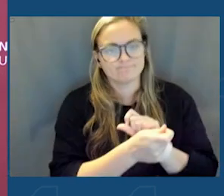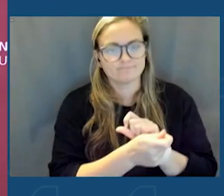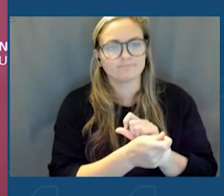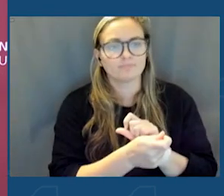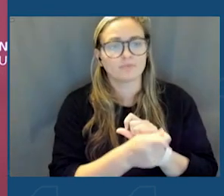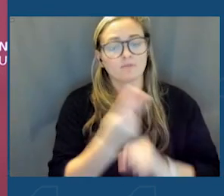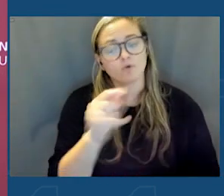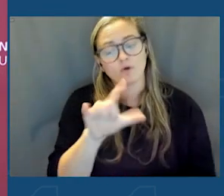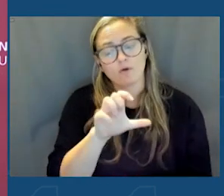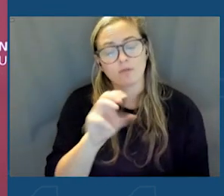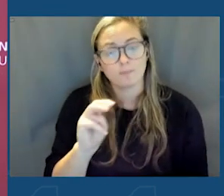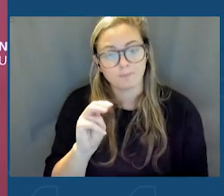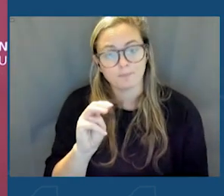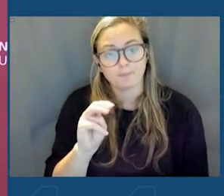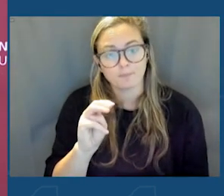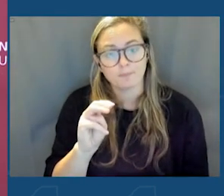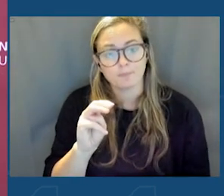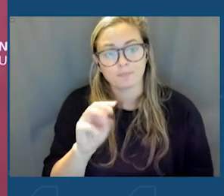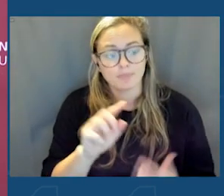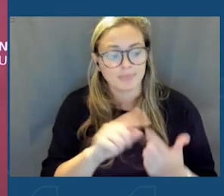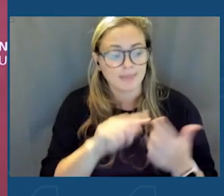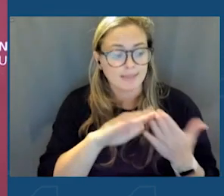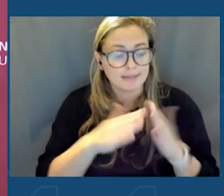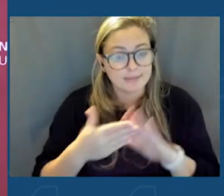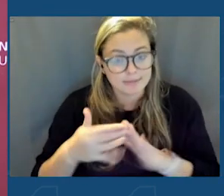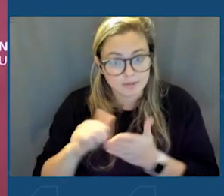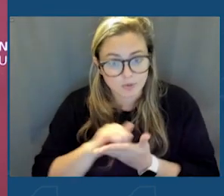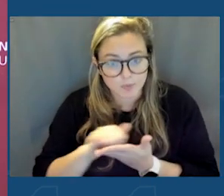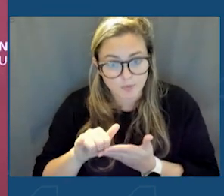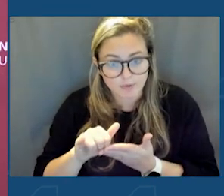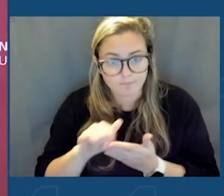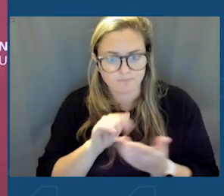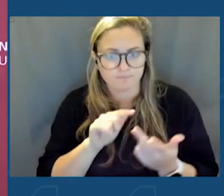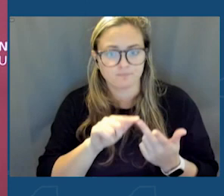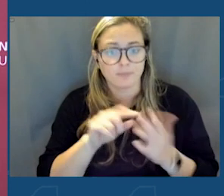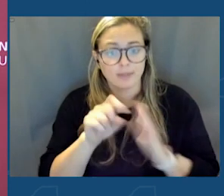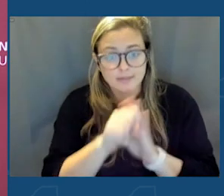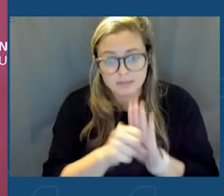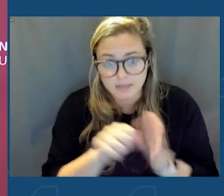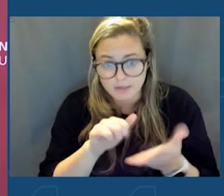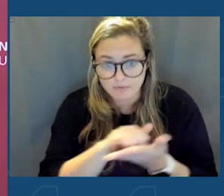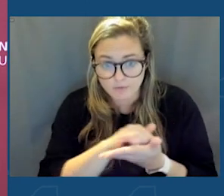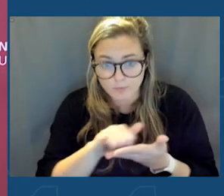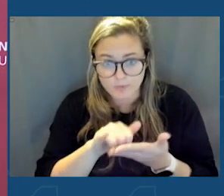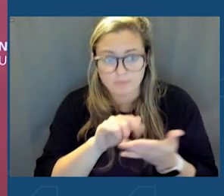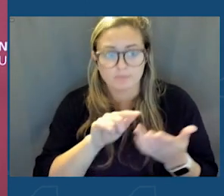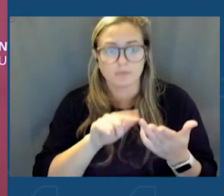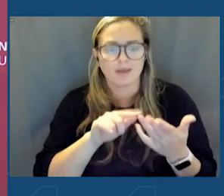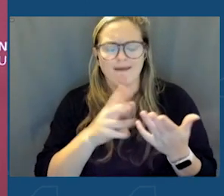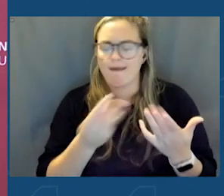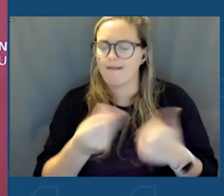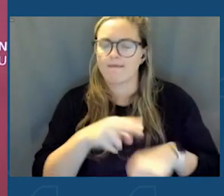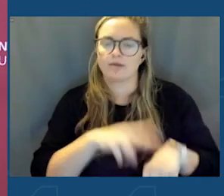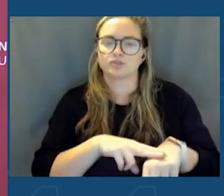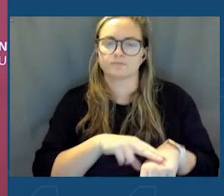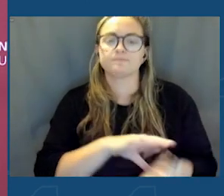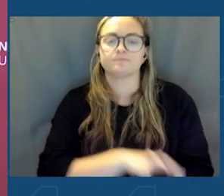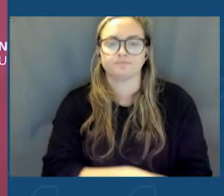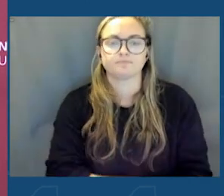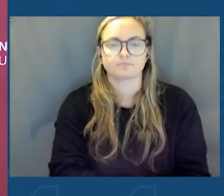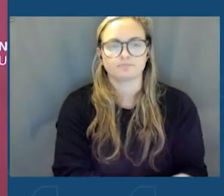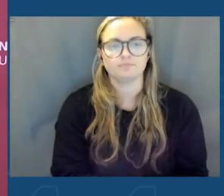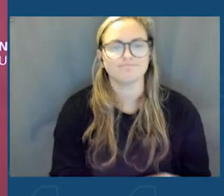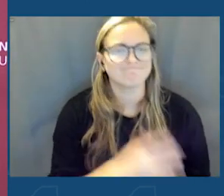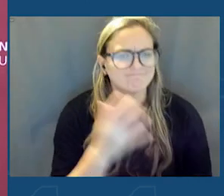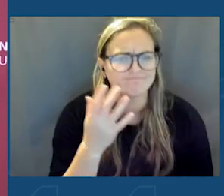Harlem, for the city of New York, for the state of New York, and for the nation.